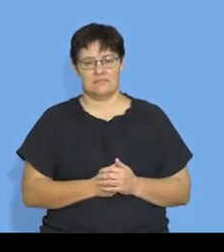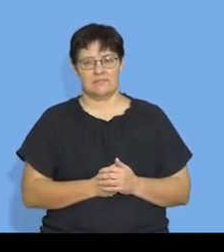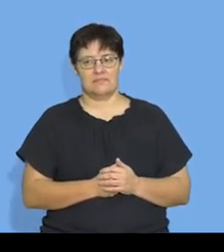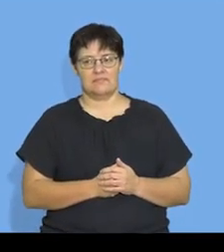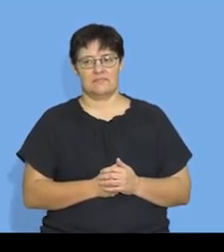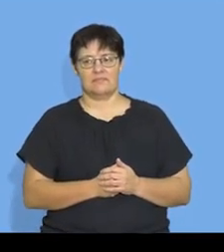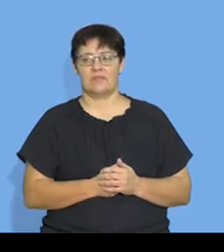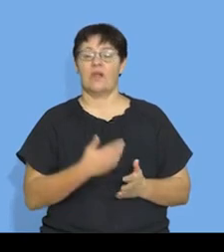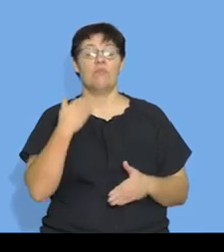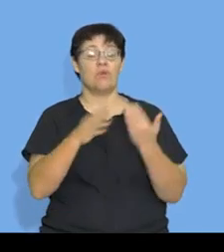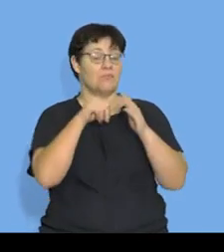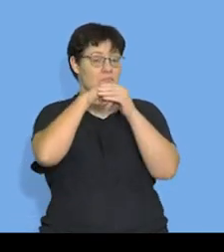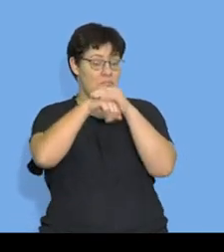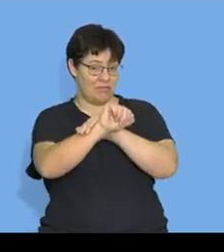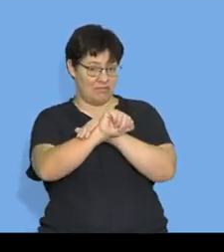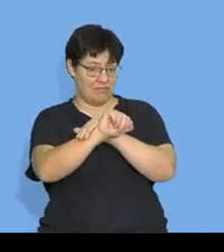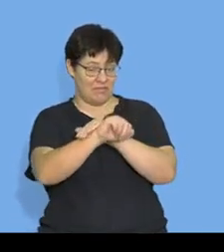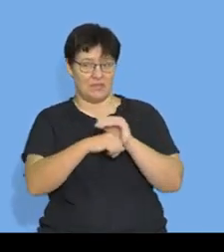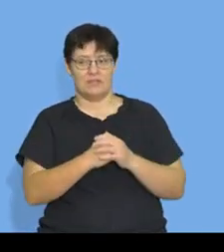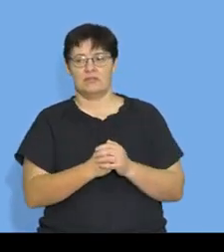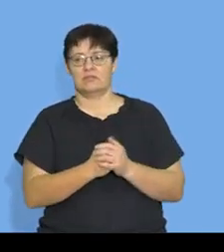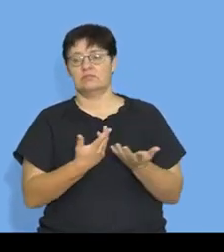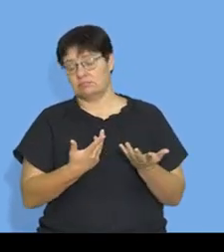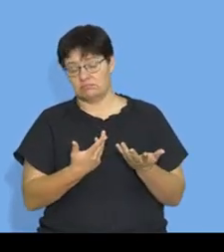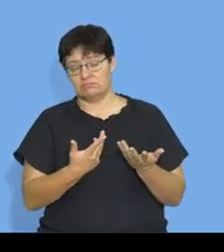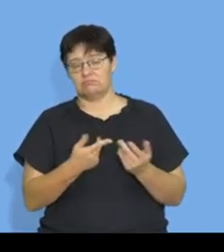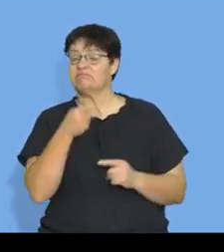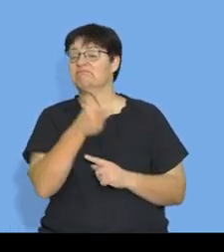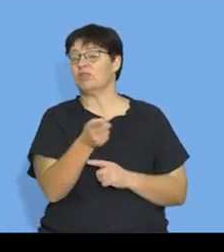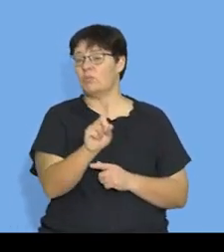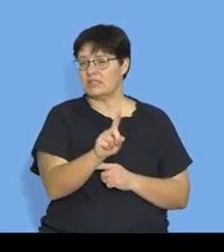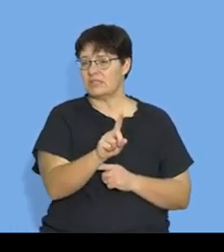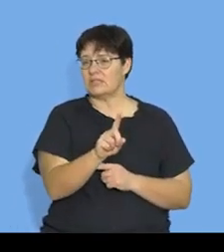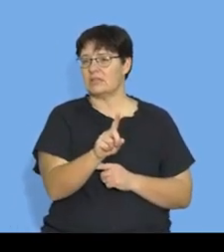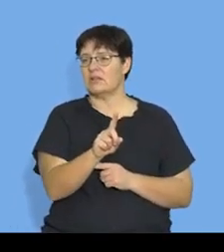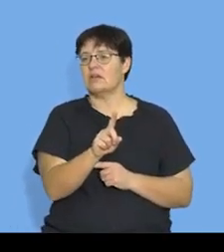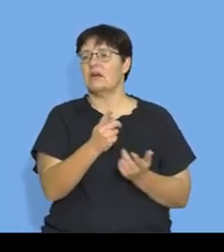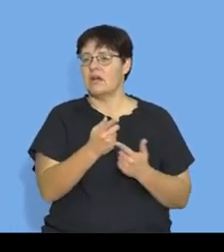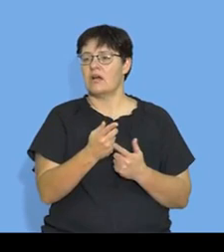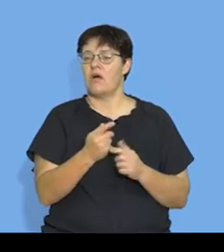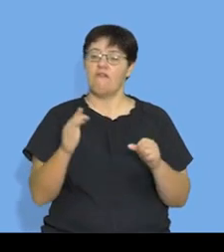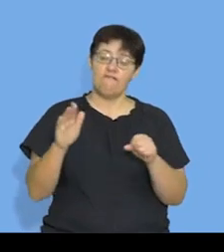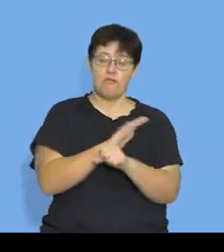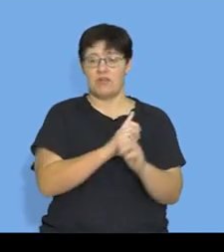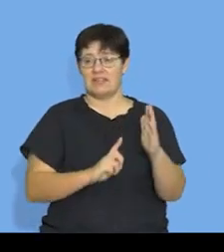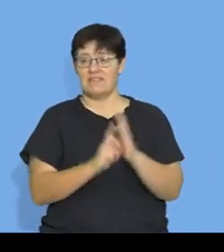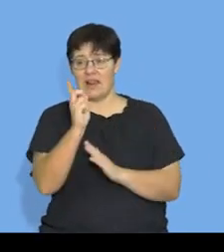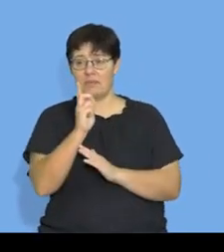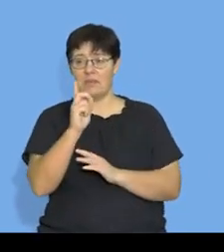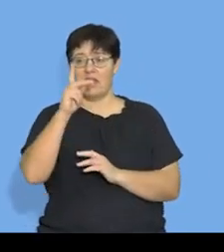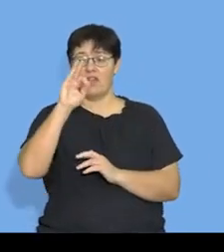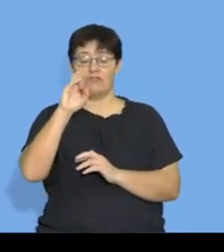Okay, so the process of birth is essentially the expulsion of a fully developed